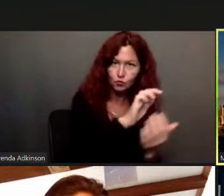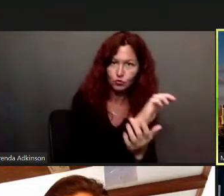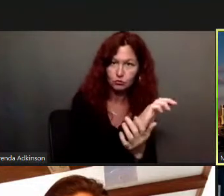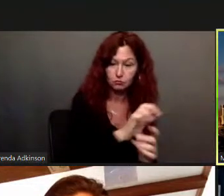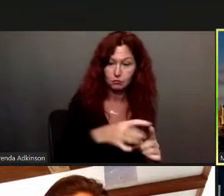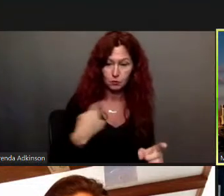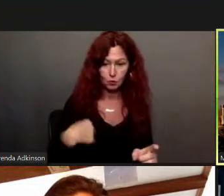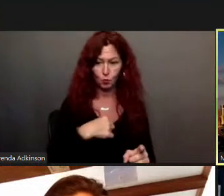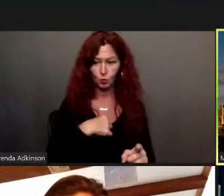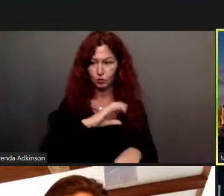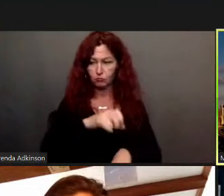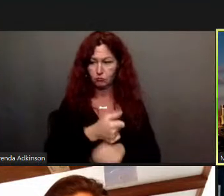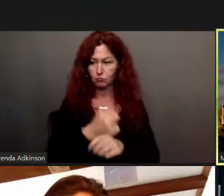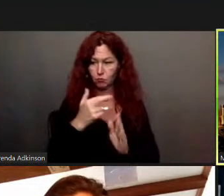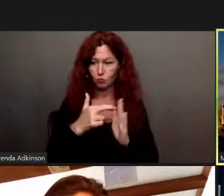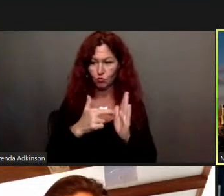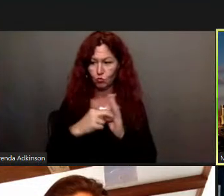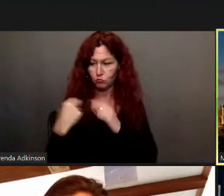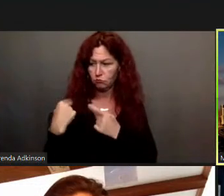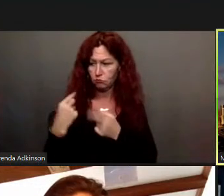been for 2 months. All right.